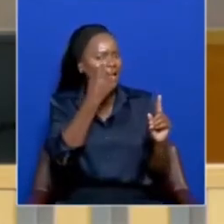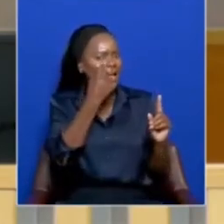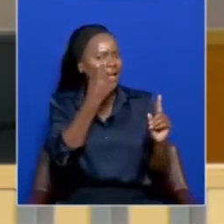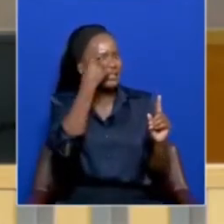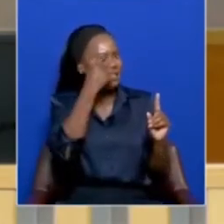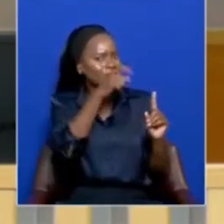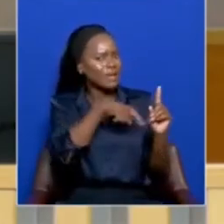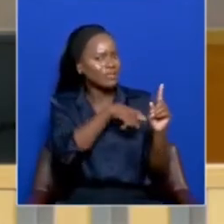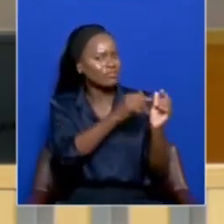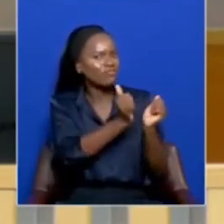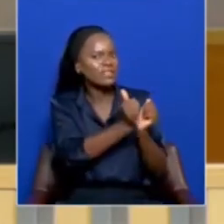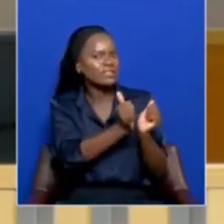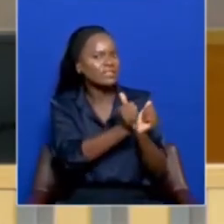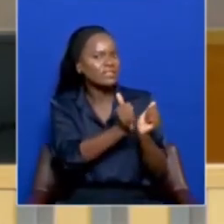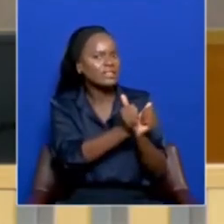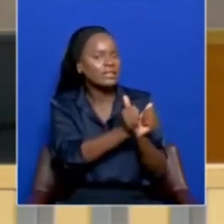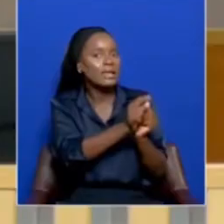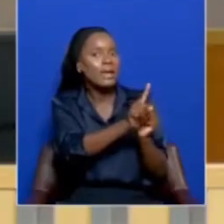mention convictions?